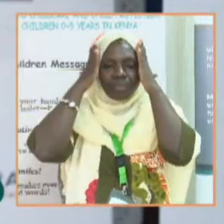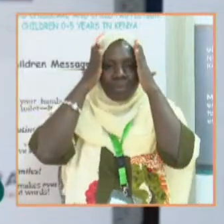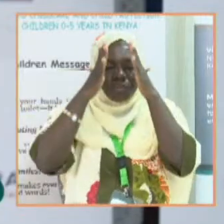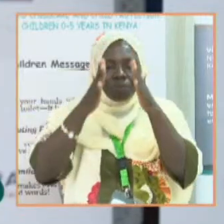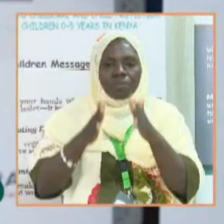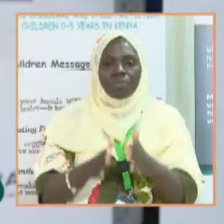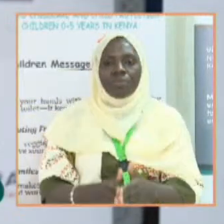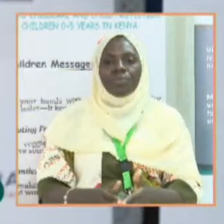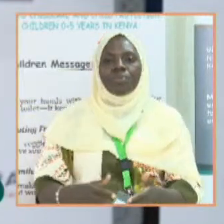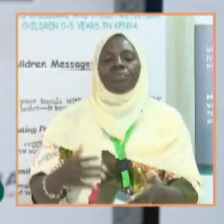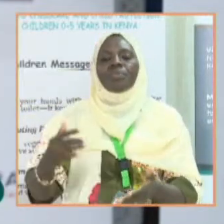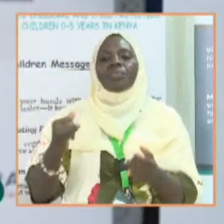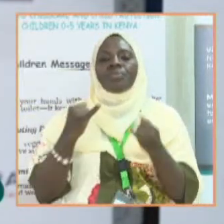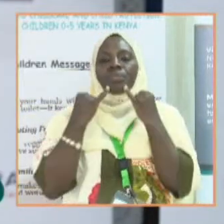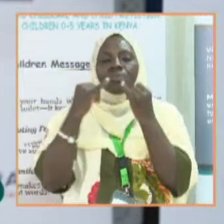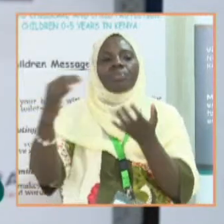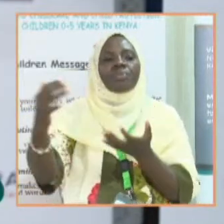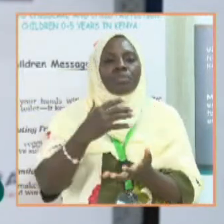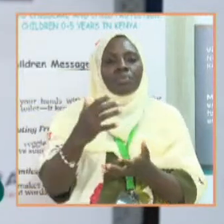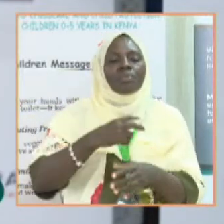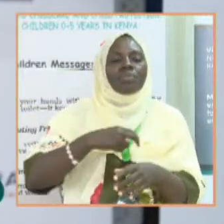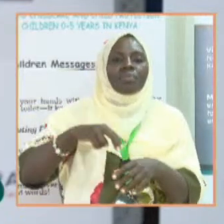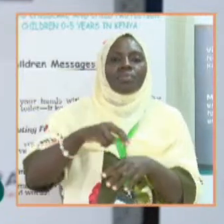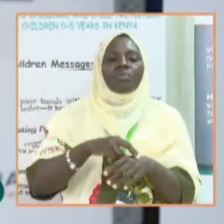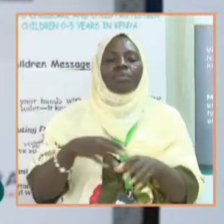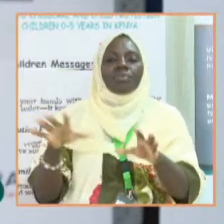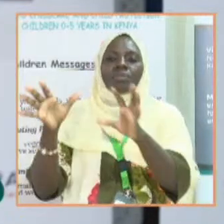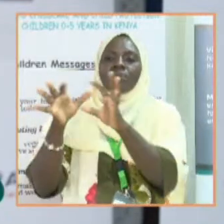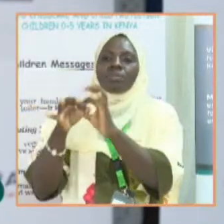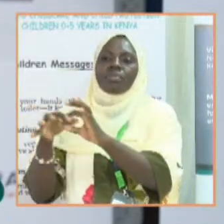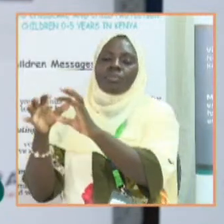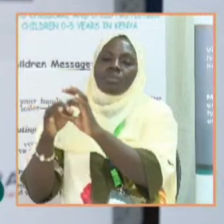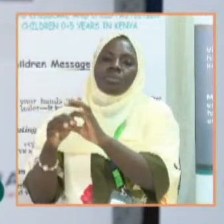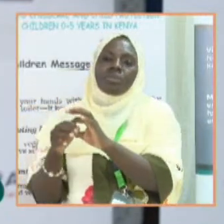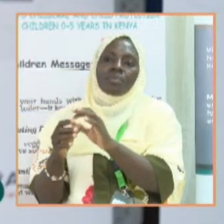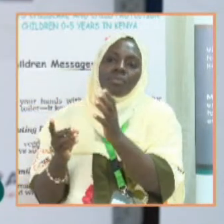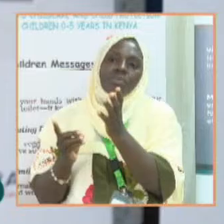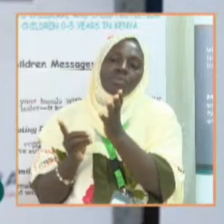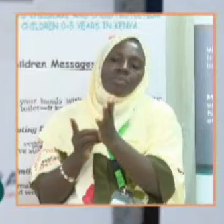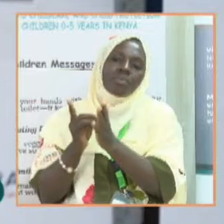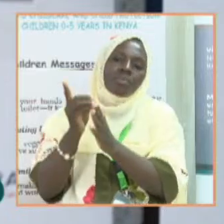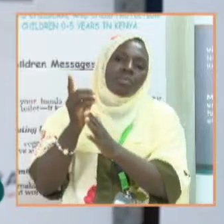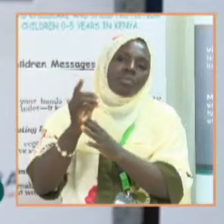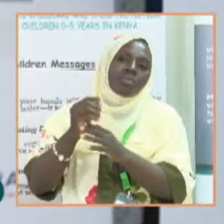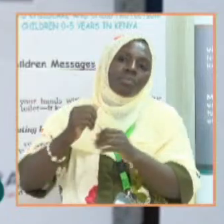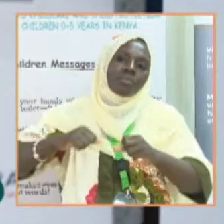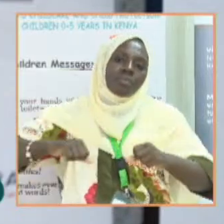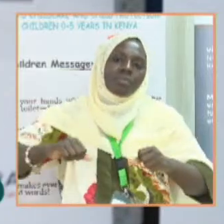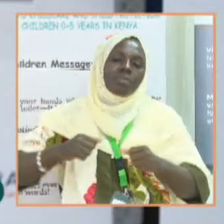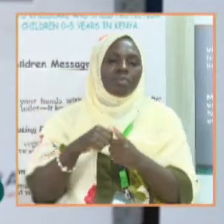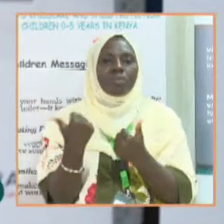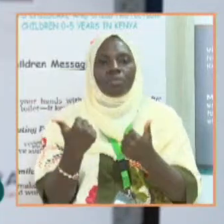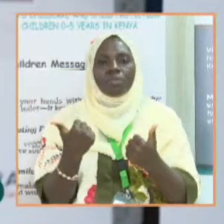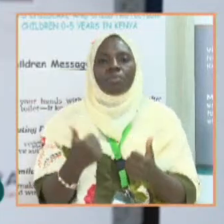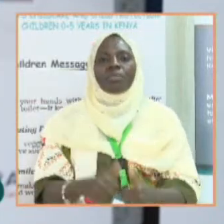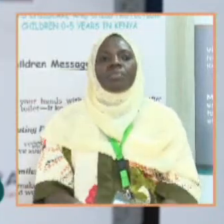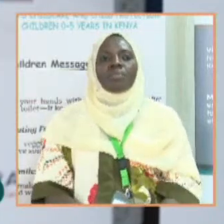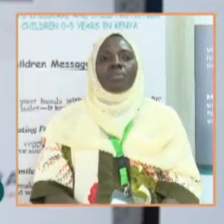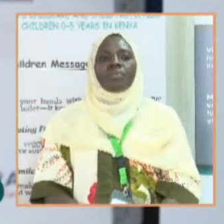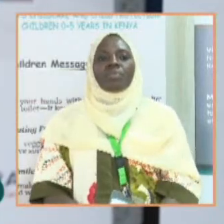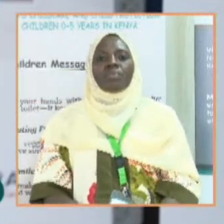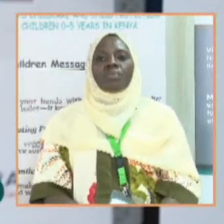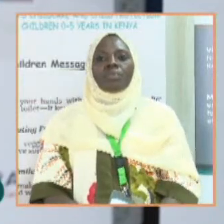qualitative data collection. At national level coordination, it was advanced, and this is because of the existence of the NCCS that